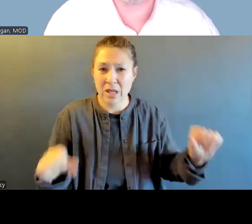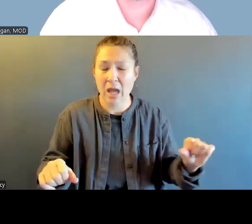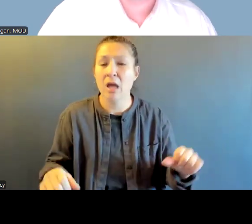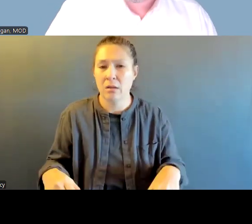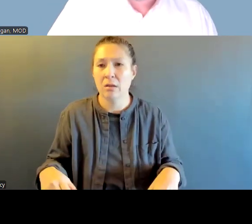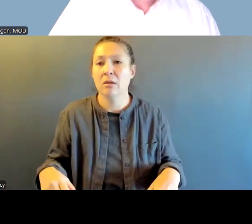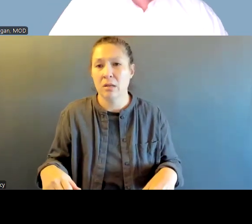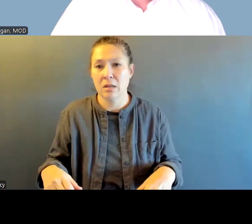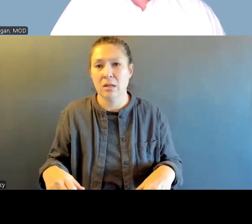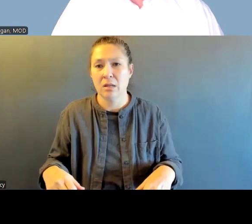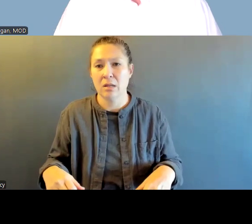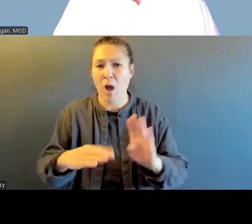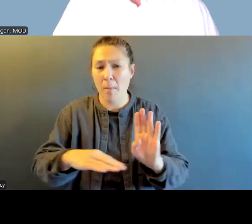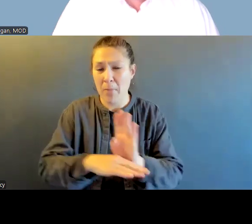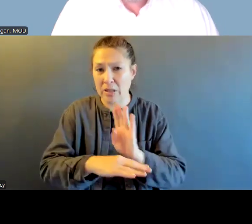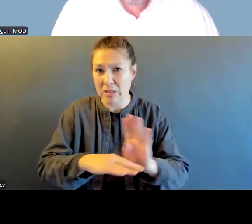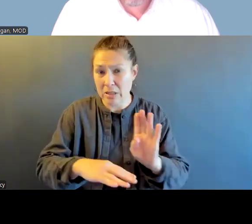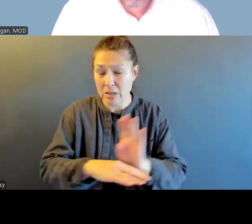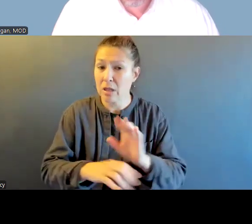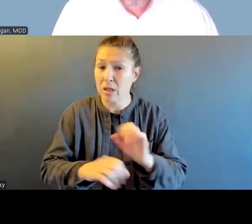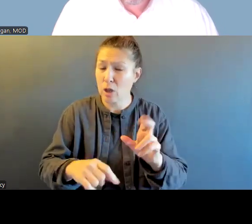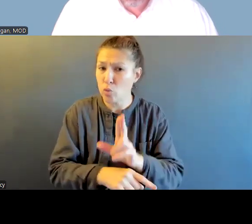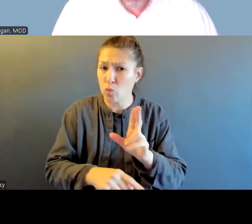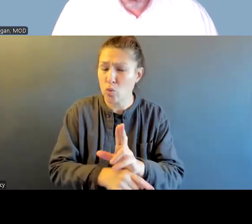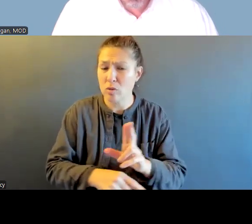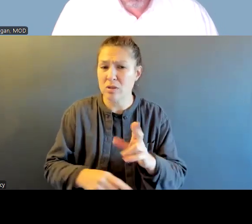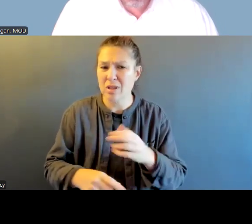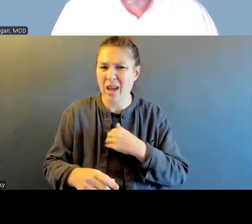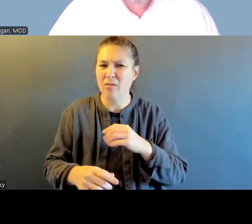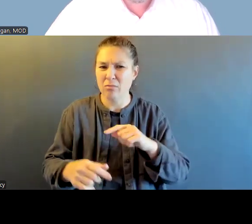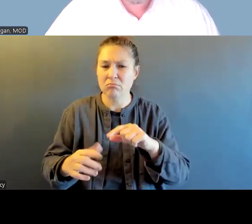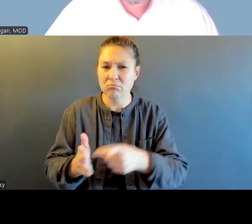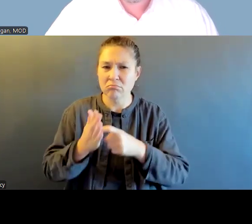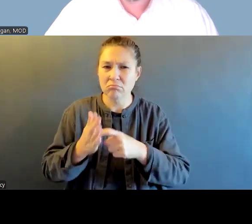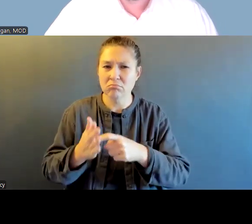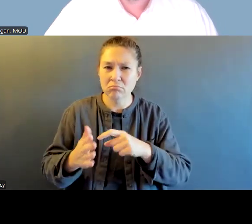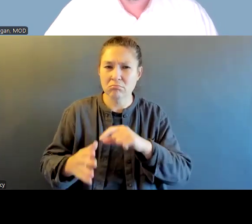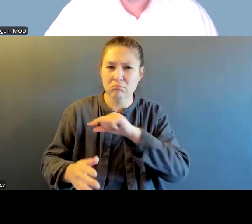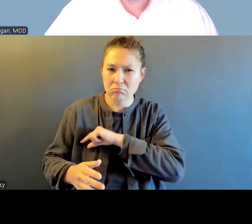small businesses can, in fact, use some of that and take advantage of those.